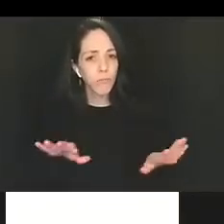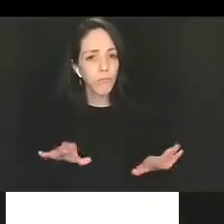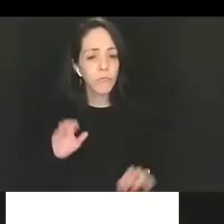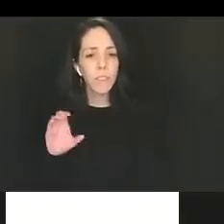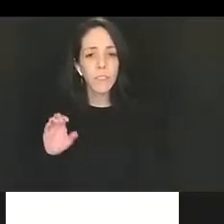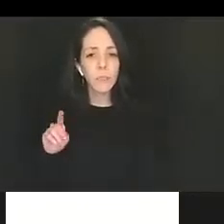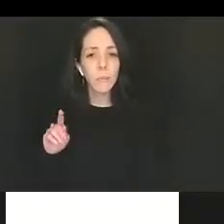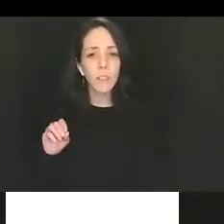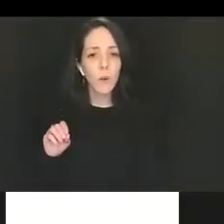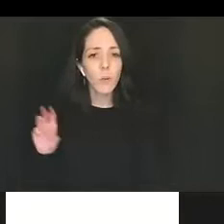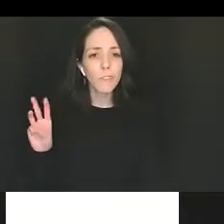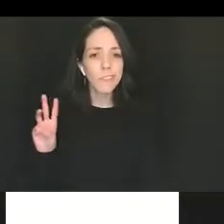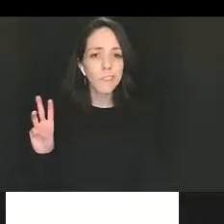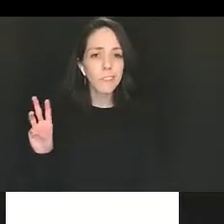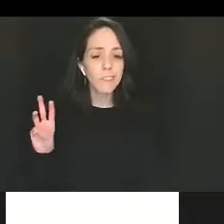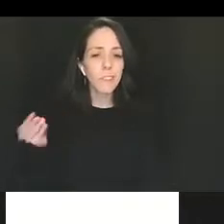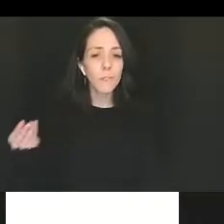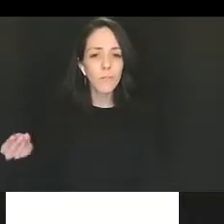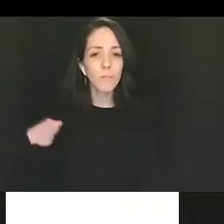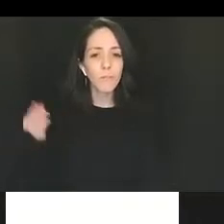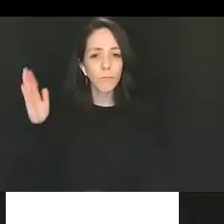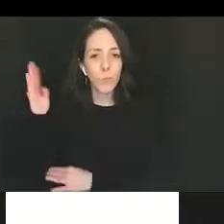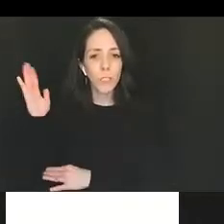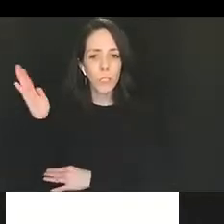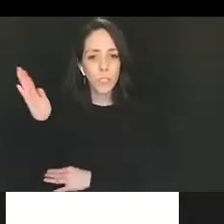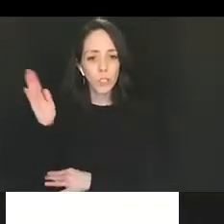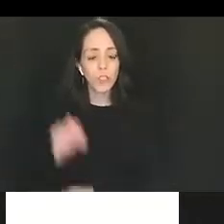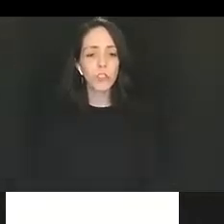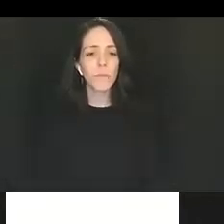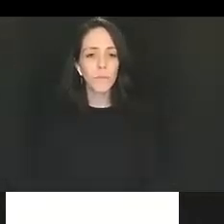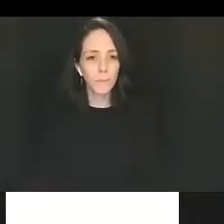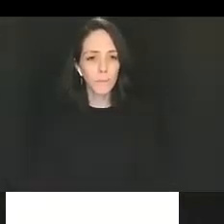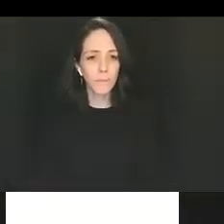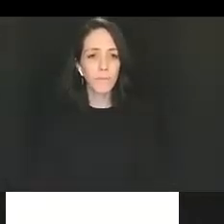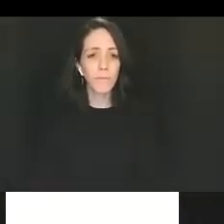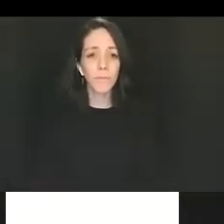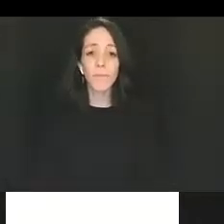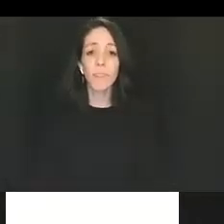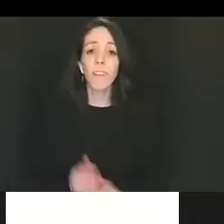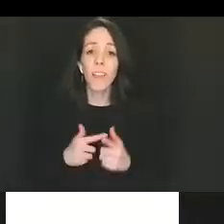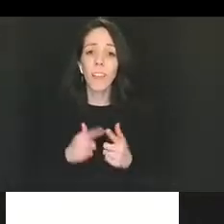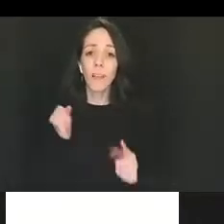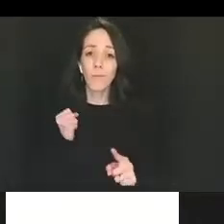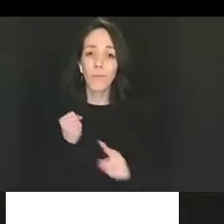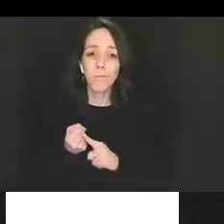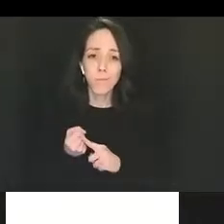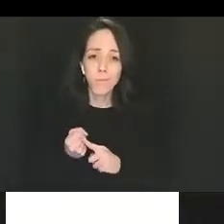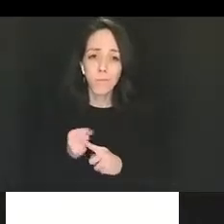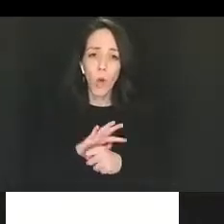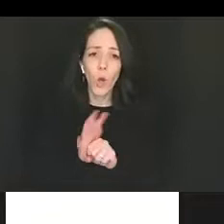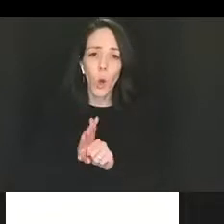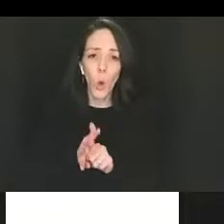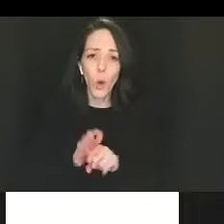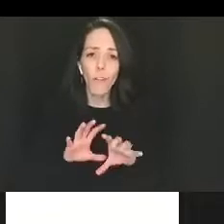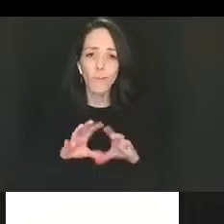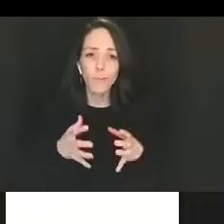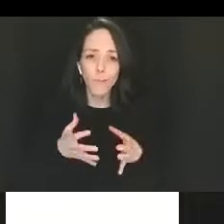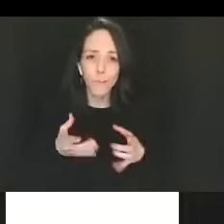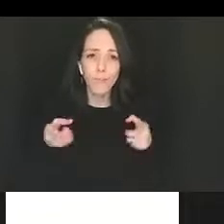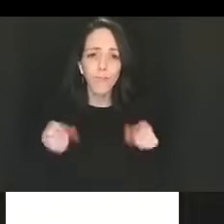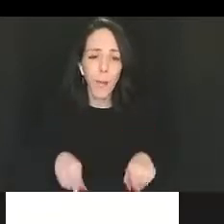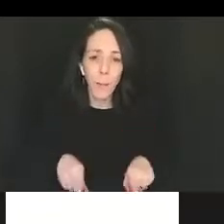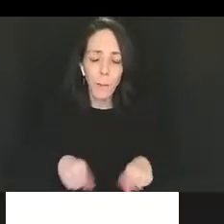a presentation, and I think then the pandemic happened and a lot of distractions. But I think this year it's